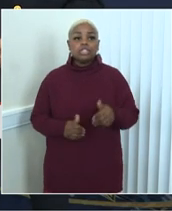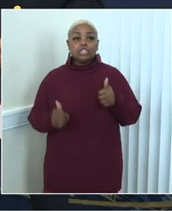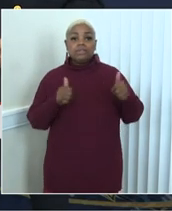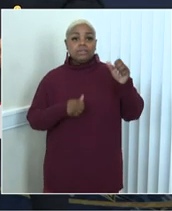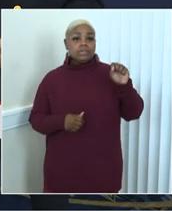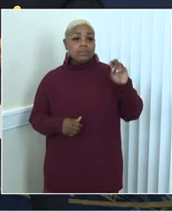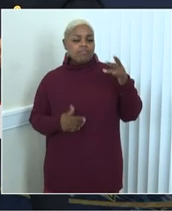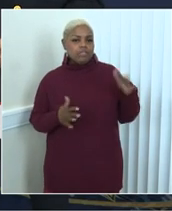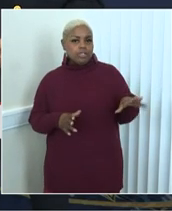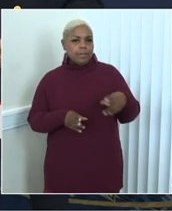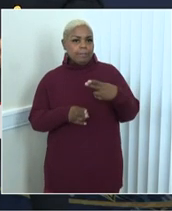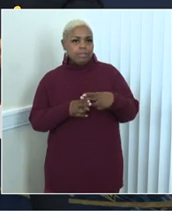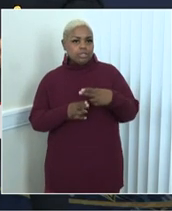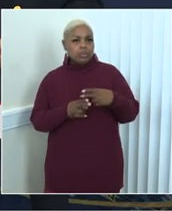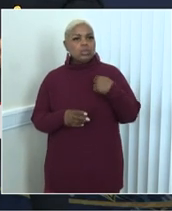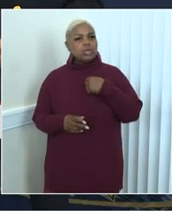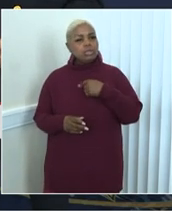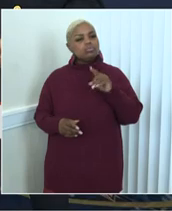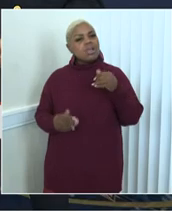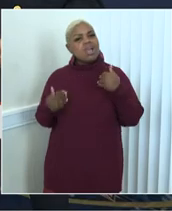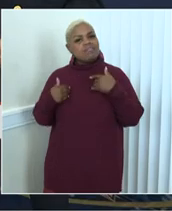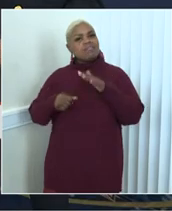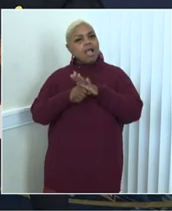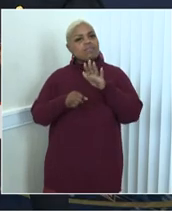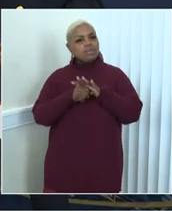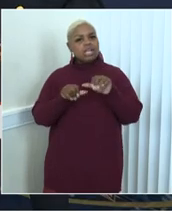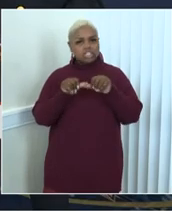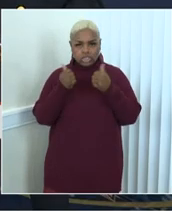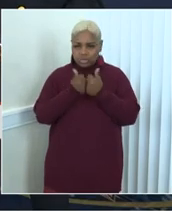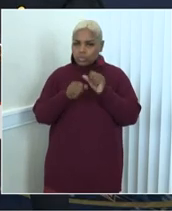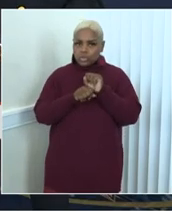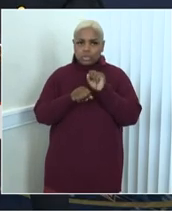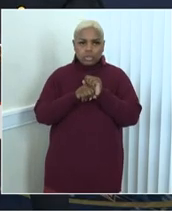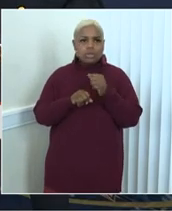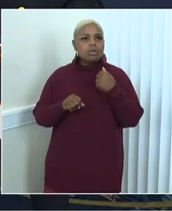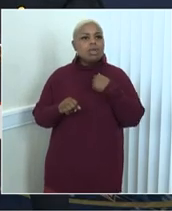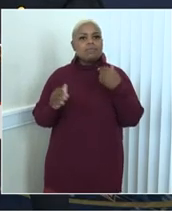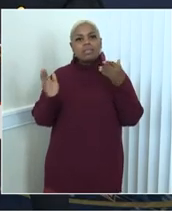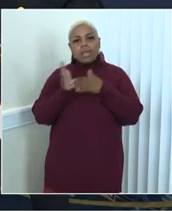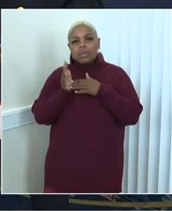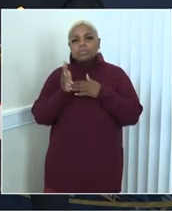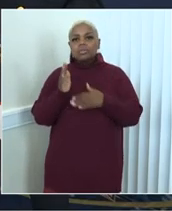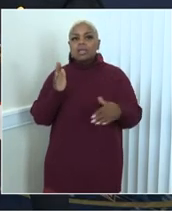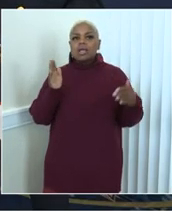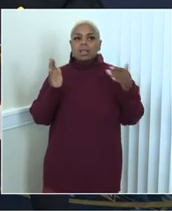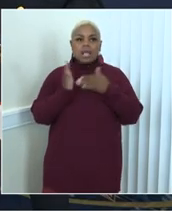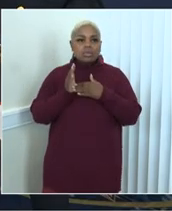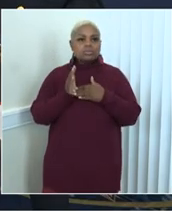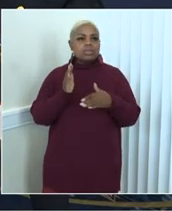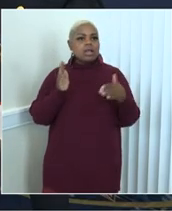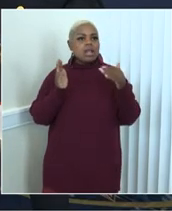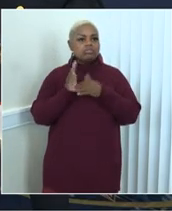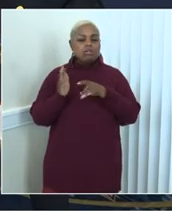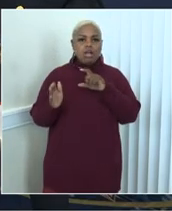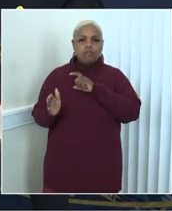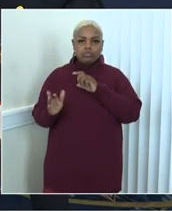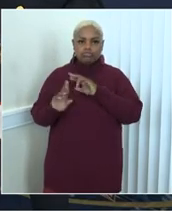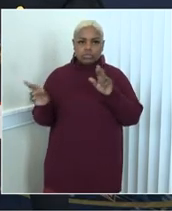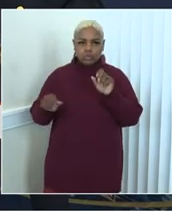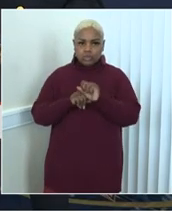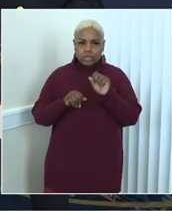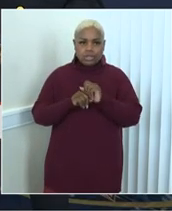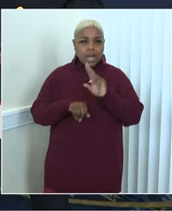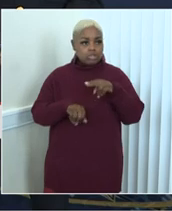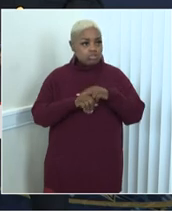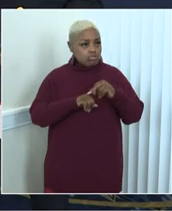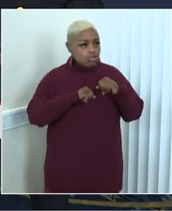adequate number of agencies here. We've got thousands of police officers. We've got over 1,000 National Guardsmen